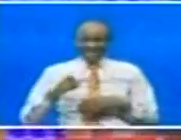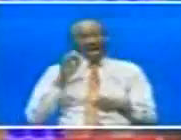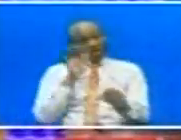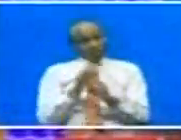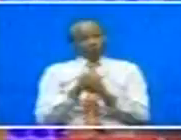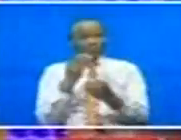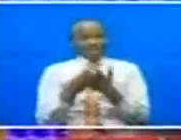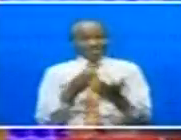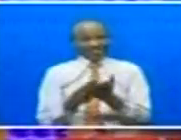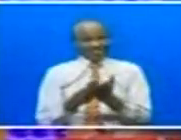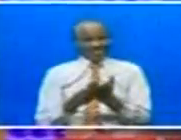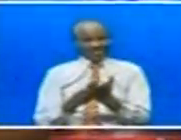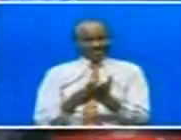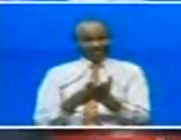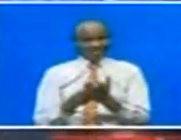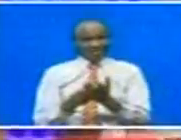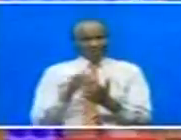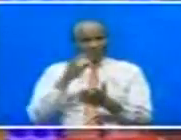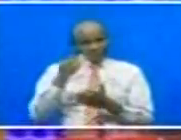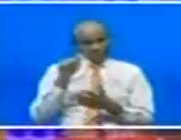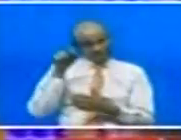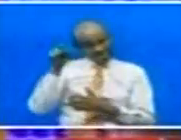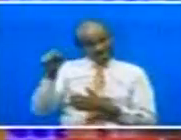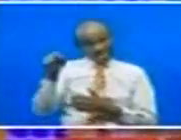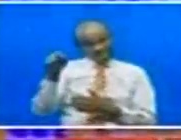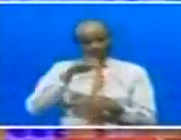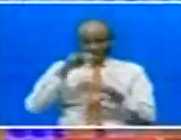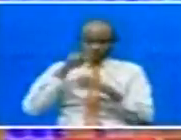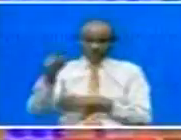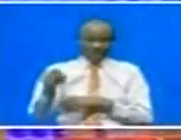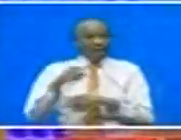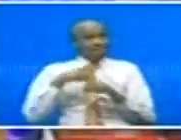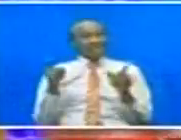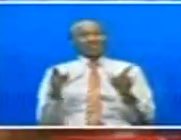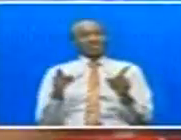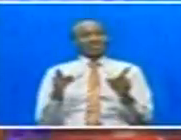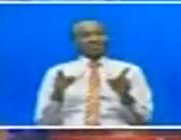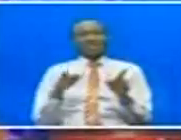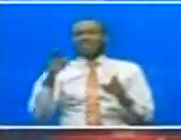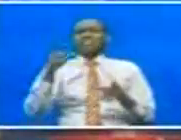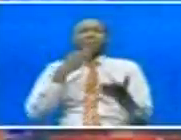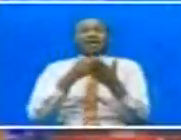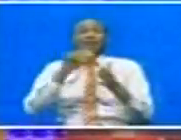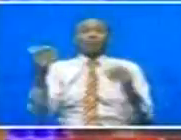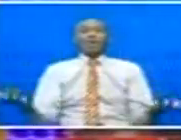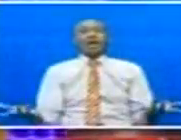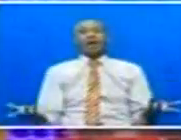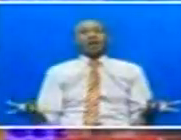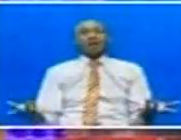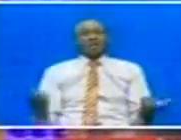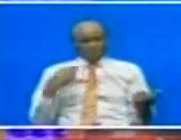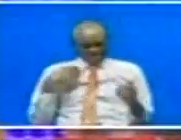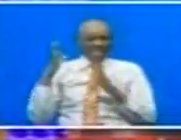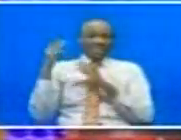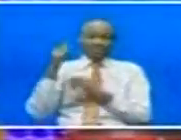much from heaven, God, state, but where are those resources going to come? I